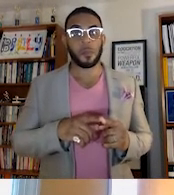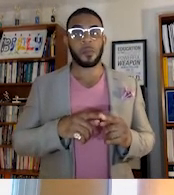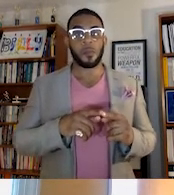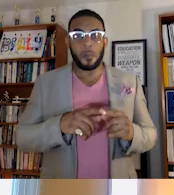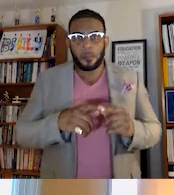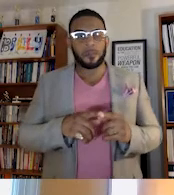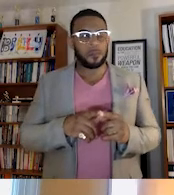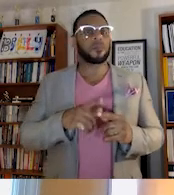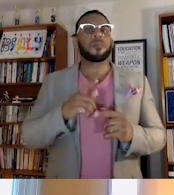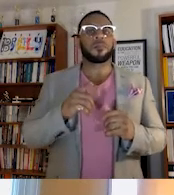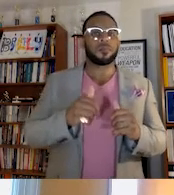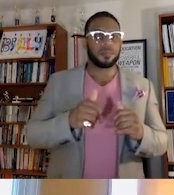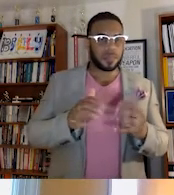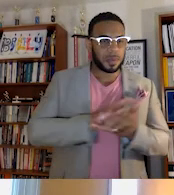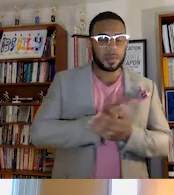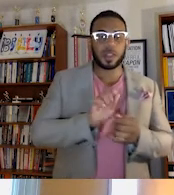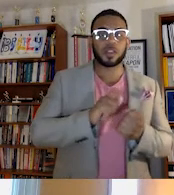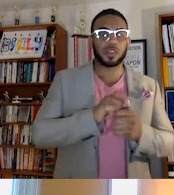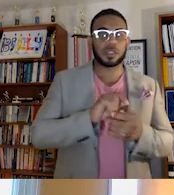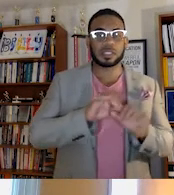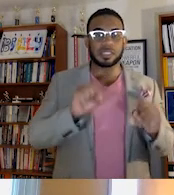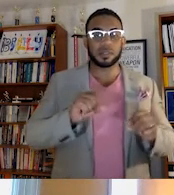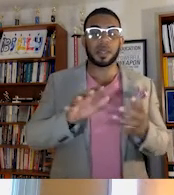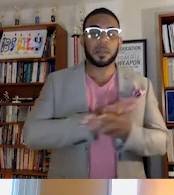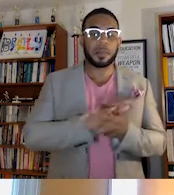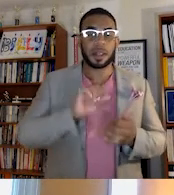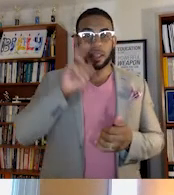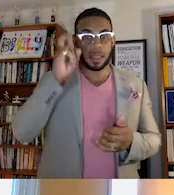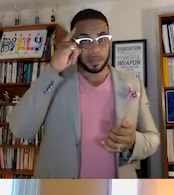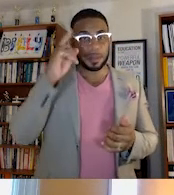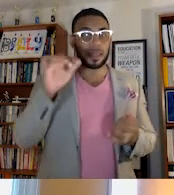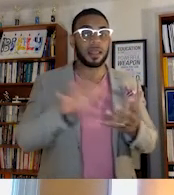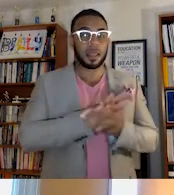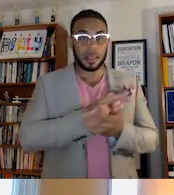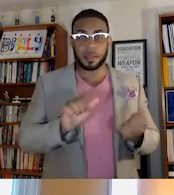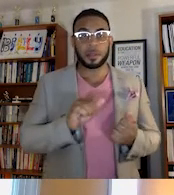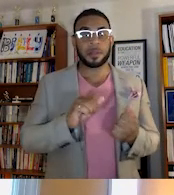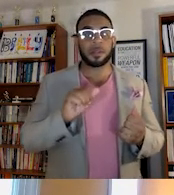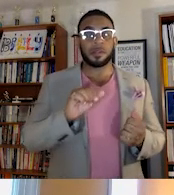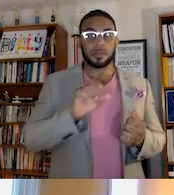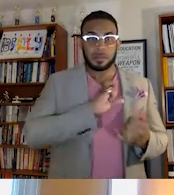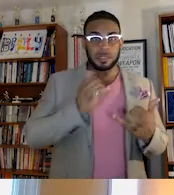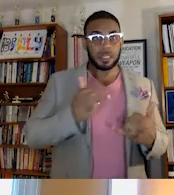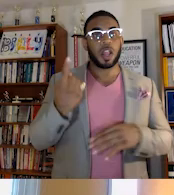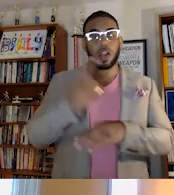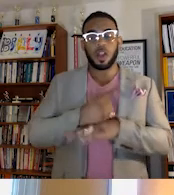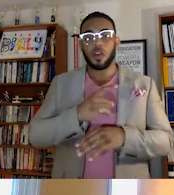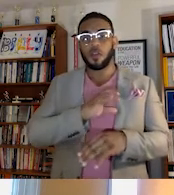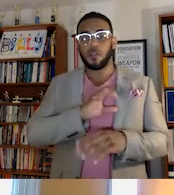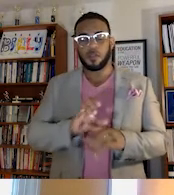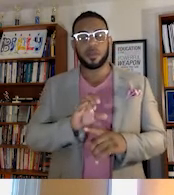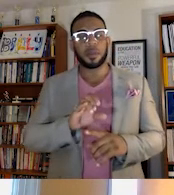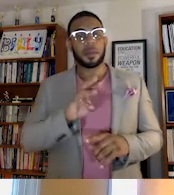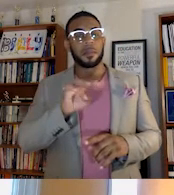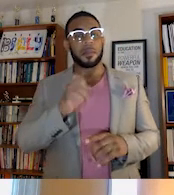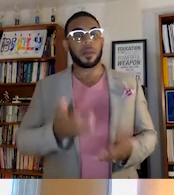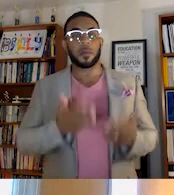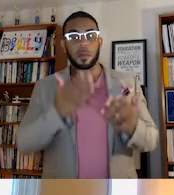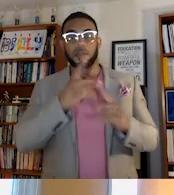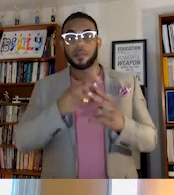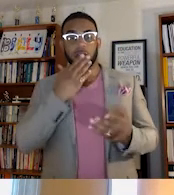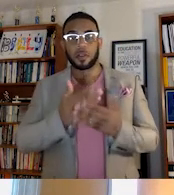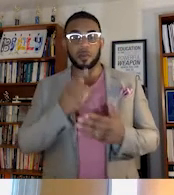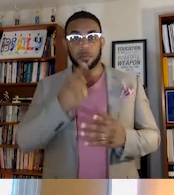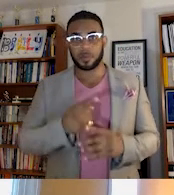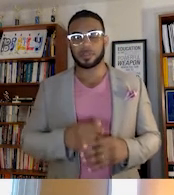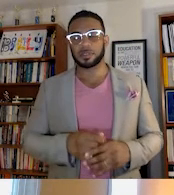abolishing certain systems, abolishing capitalism, abolishing modern day law enforcement, which, as Michael brought up, a very good